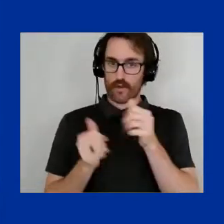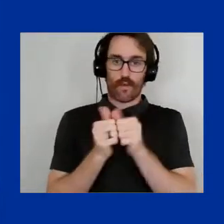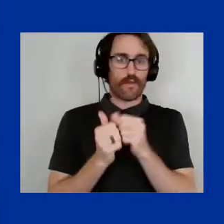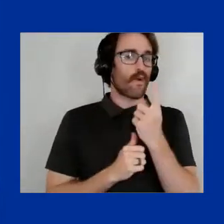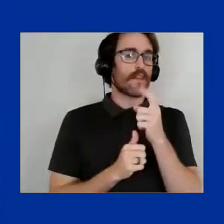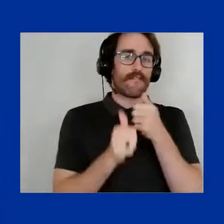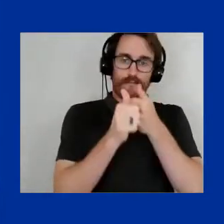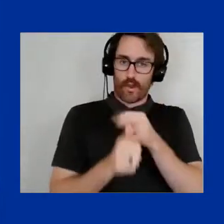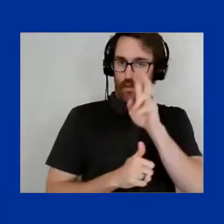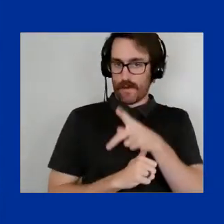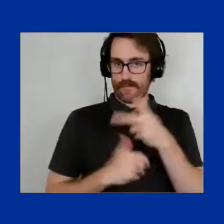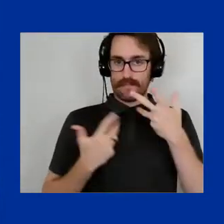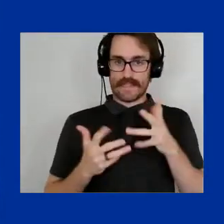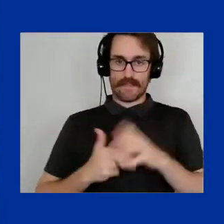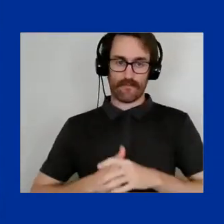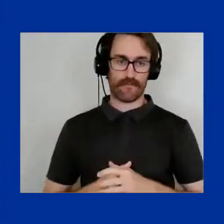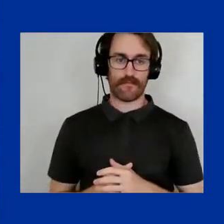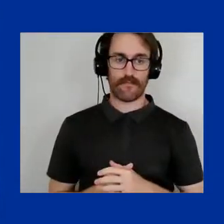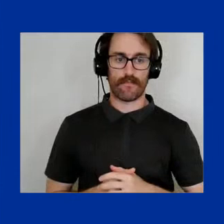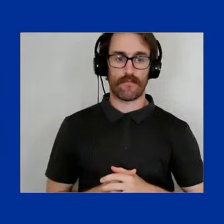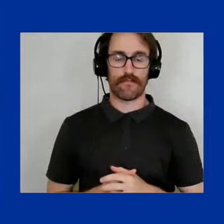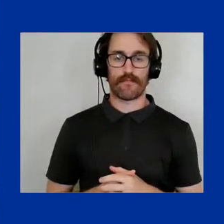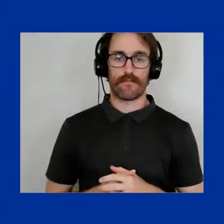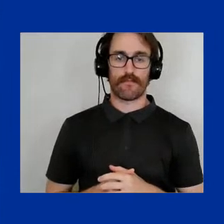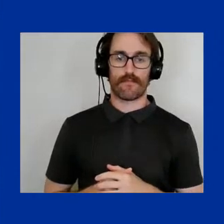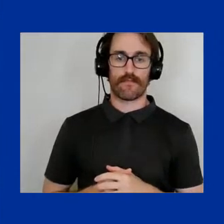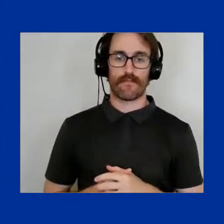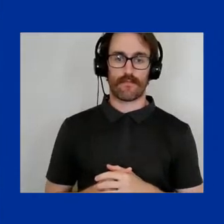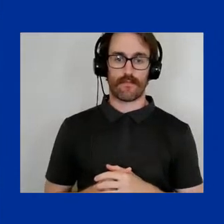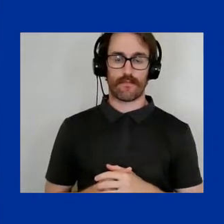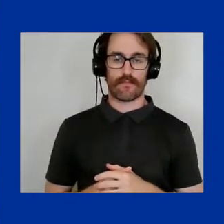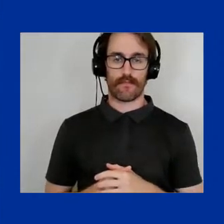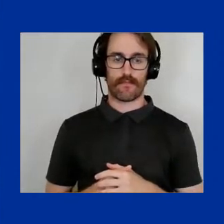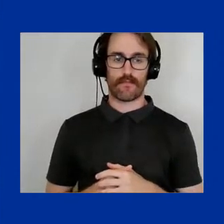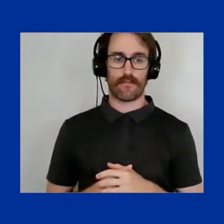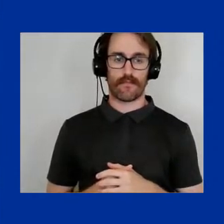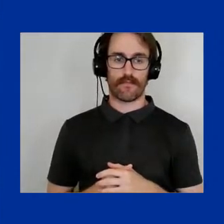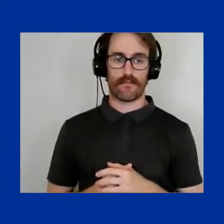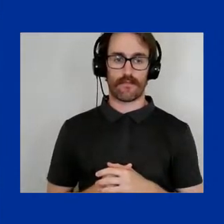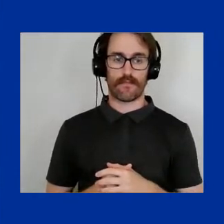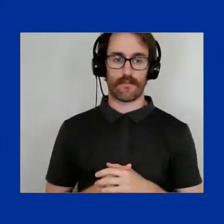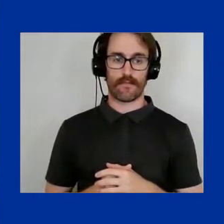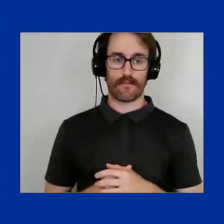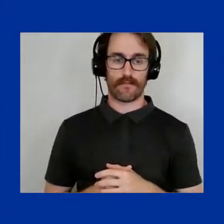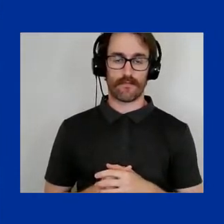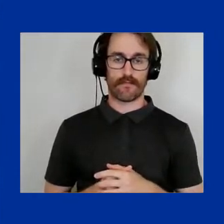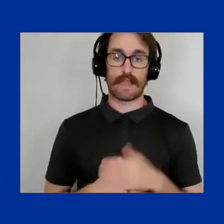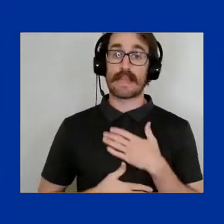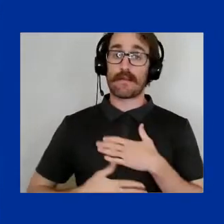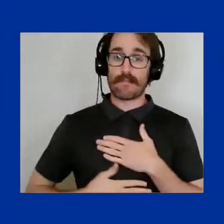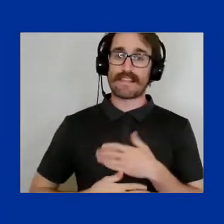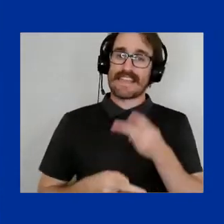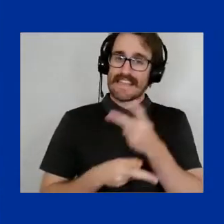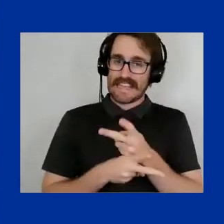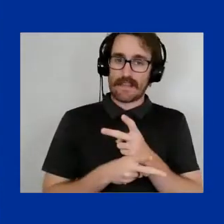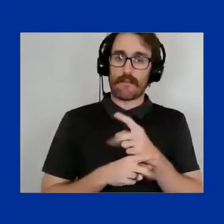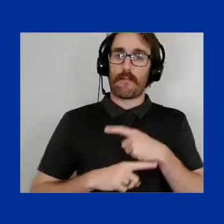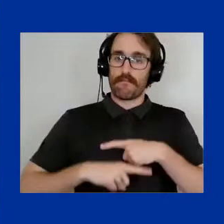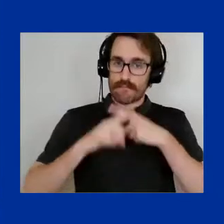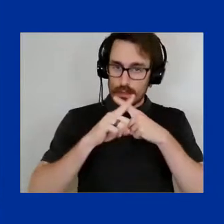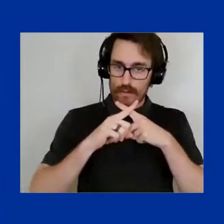ordre alphabétique inverse. But now we're going to answer the question of the media in inverse alphabetical order.